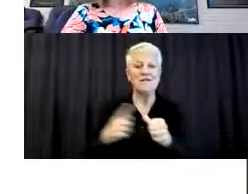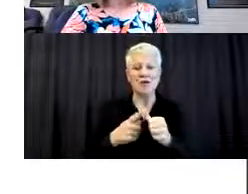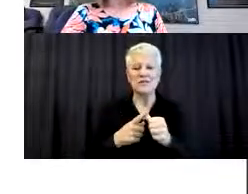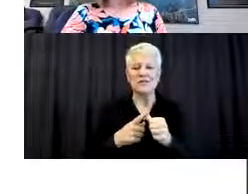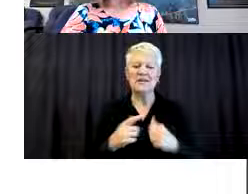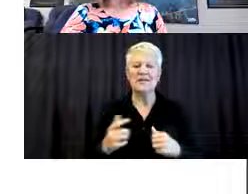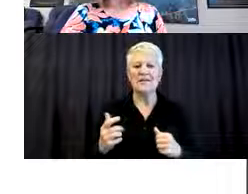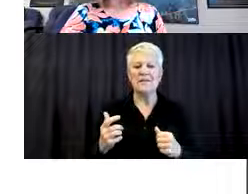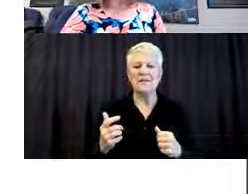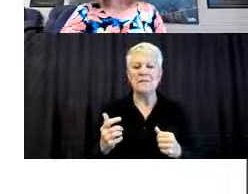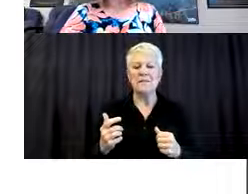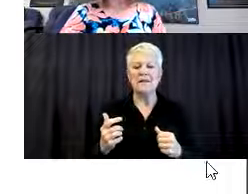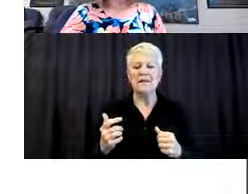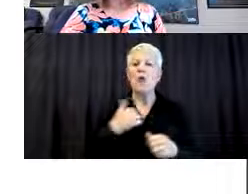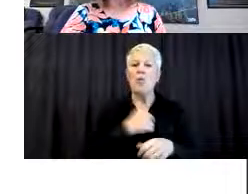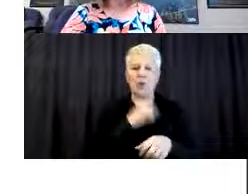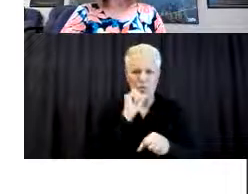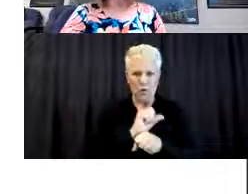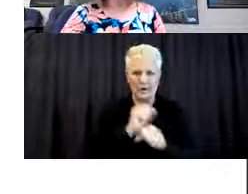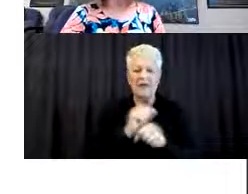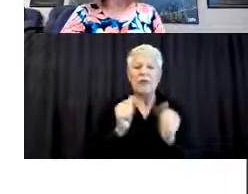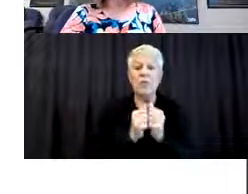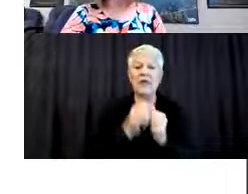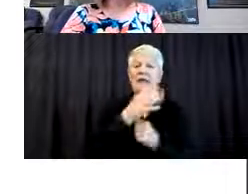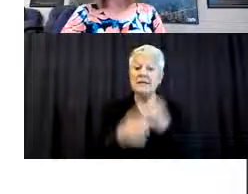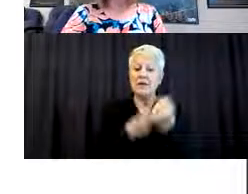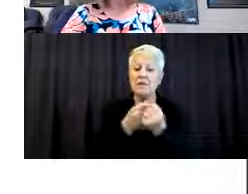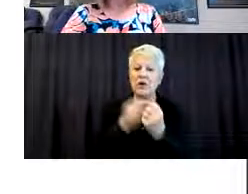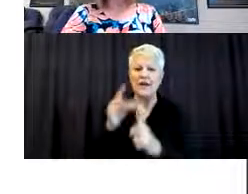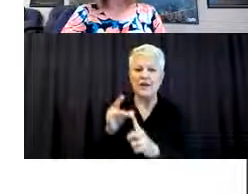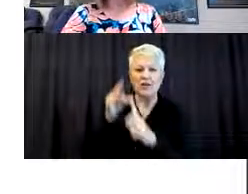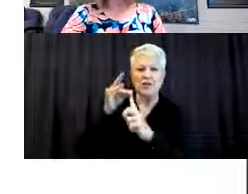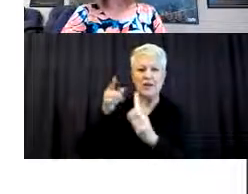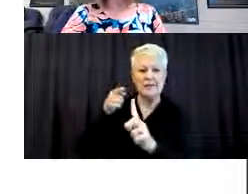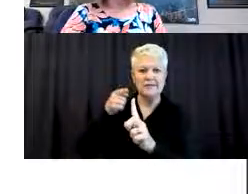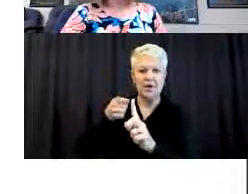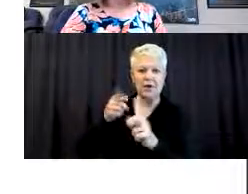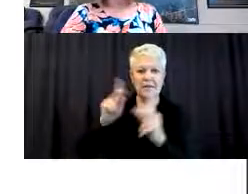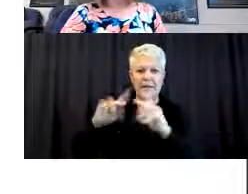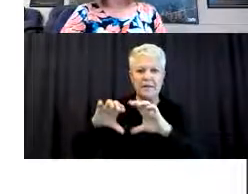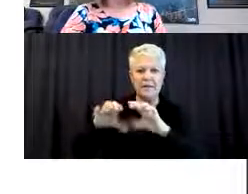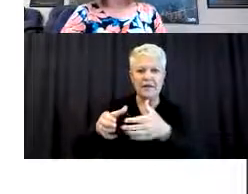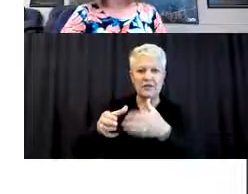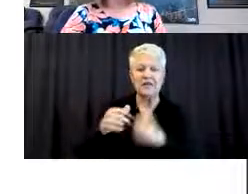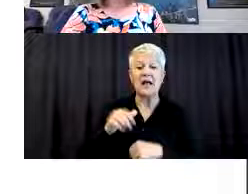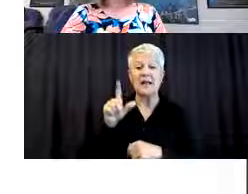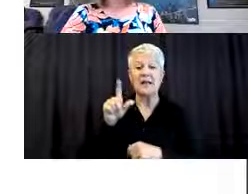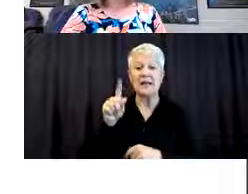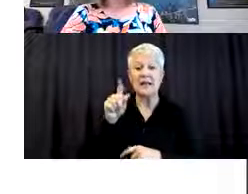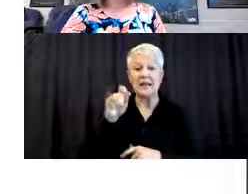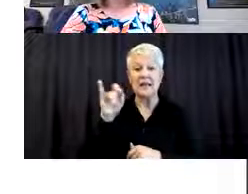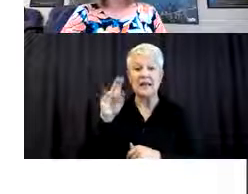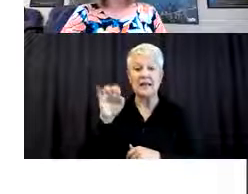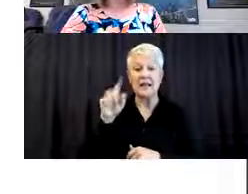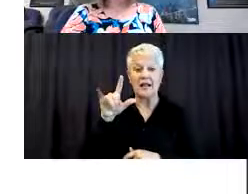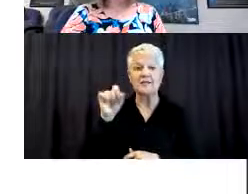are working with and supporting a unique target population. And Lilli Nielsen